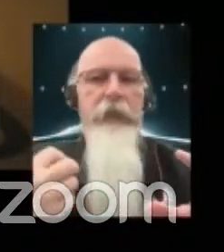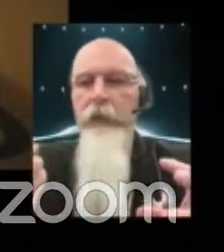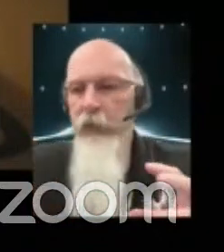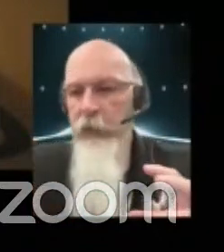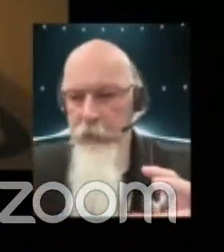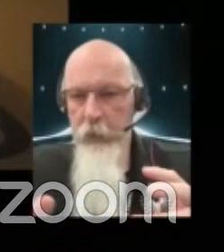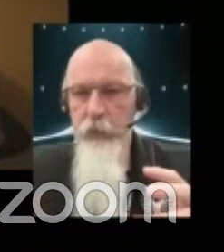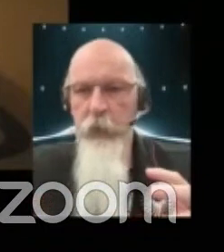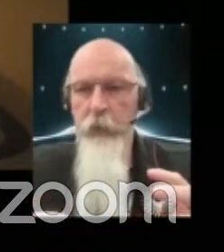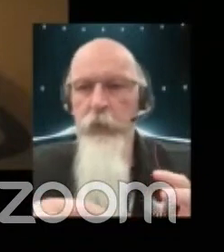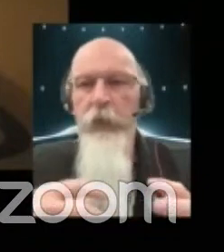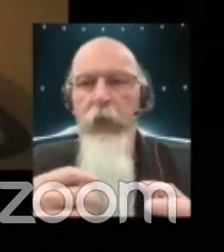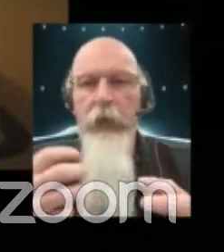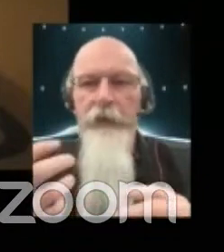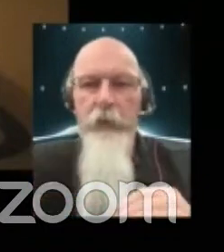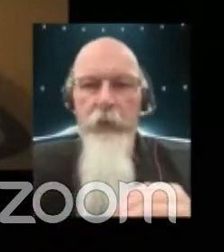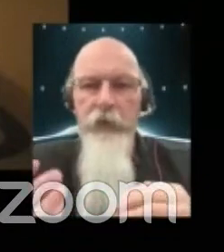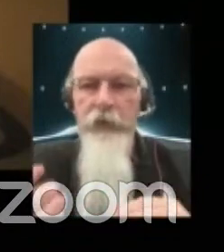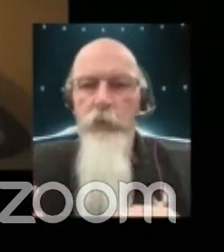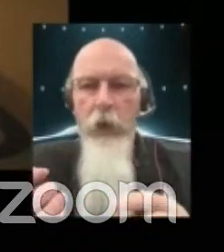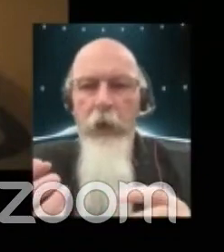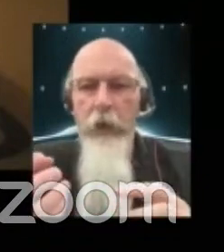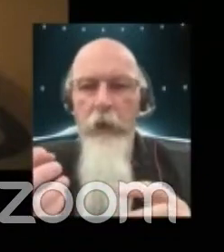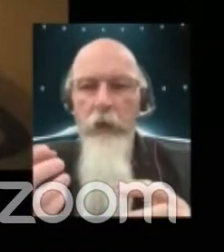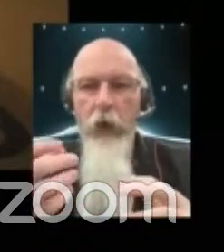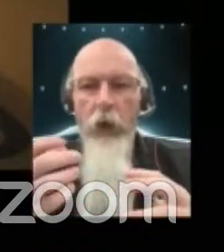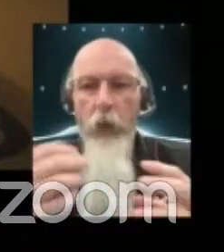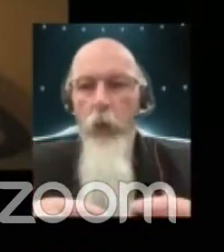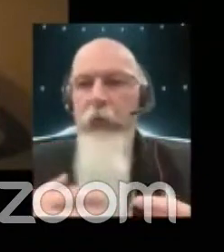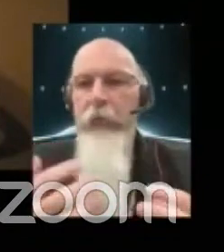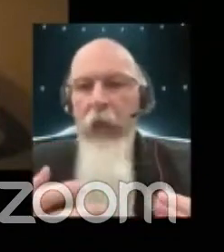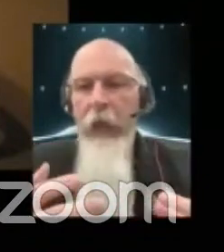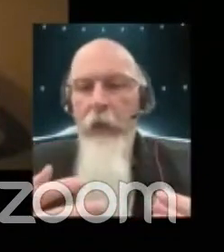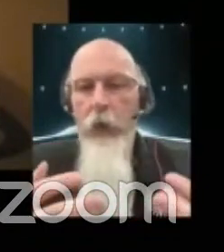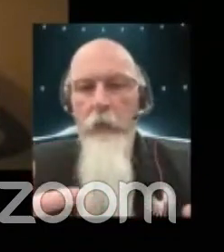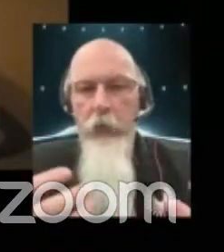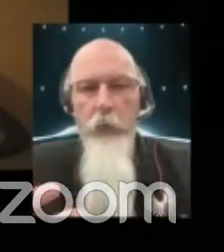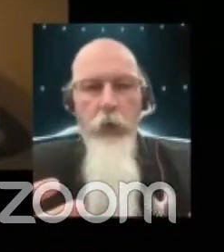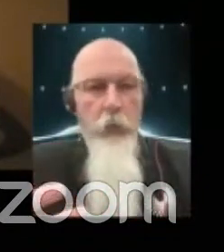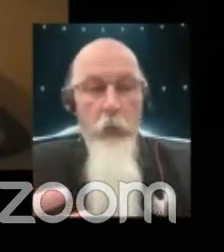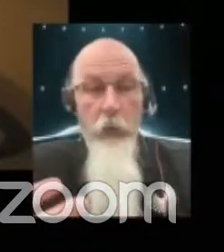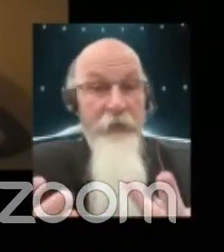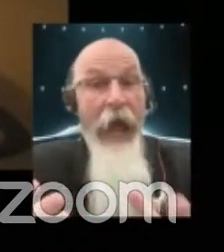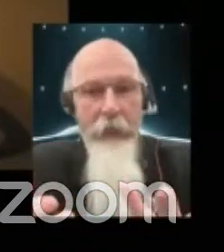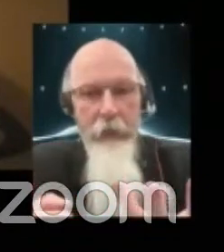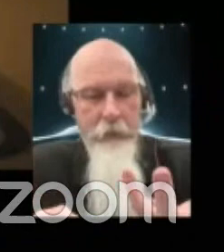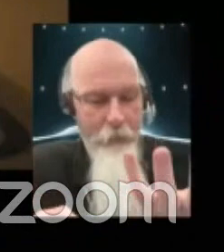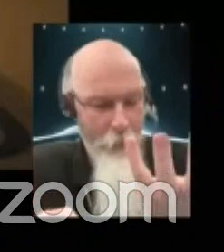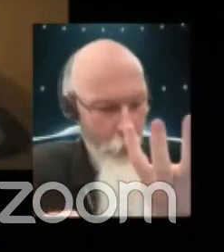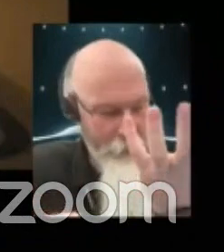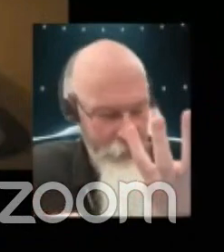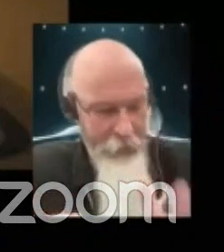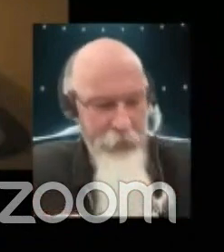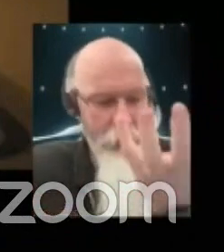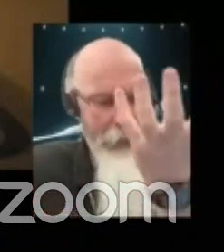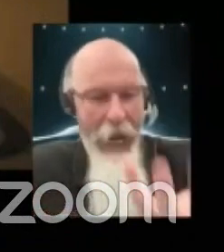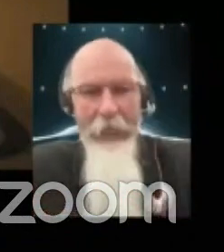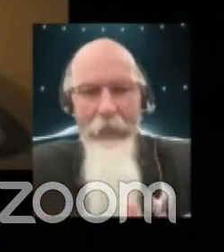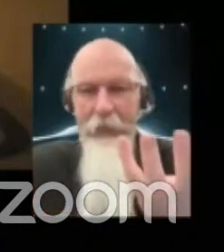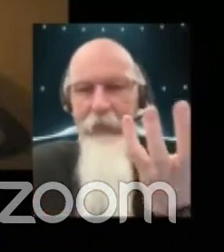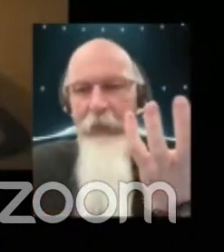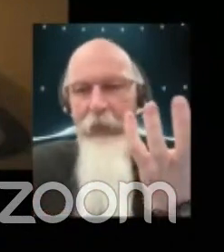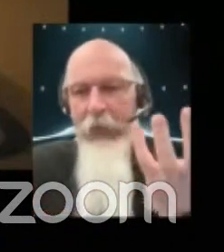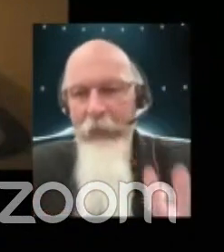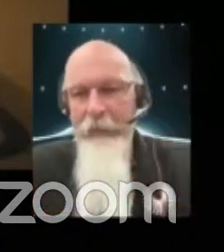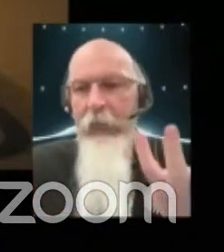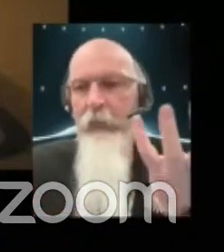that it's data set is going to change and so this is where we now are at a point where we've handed we have literally